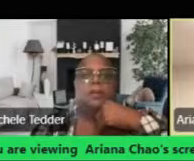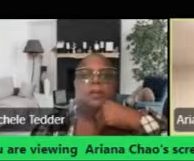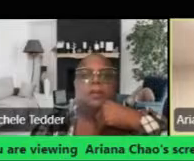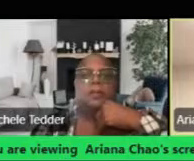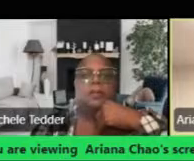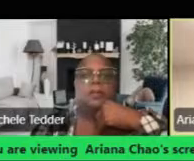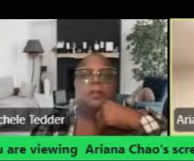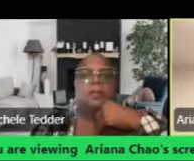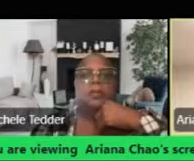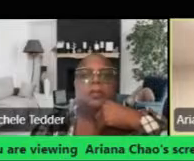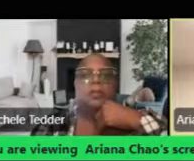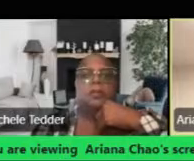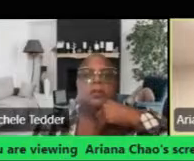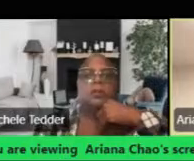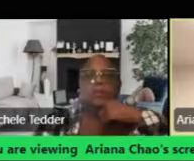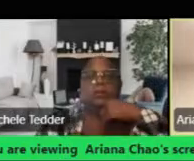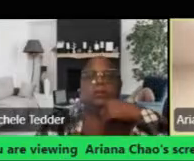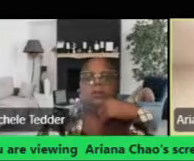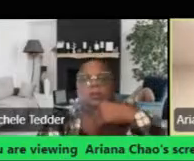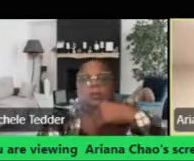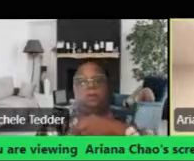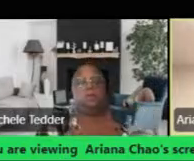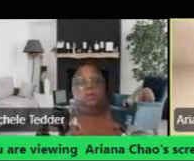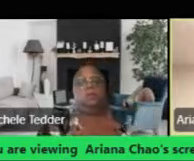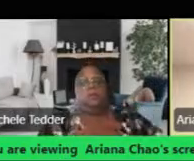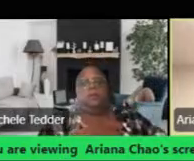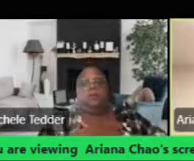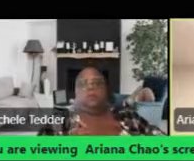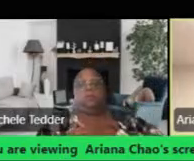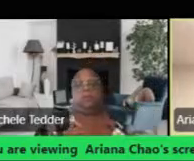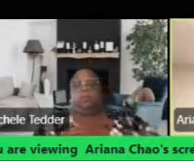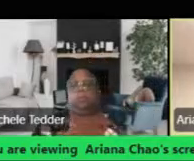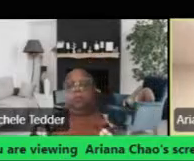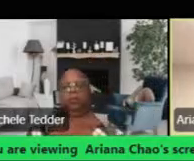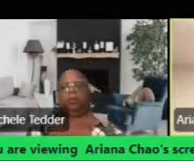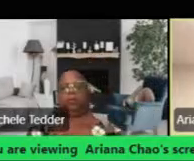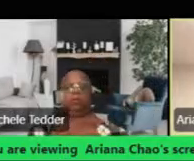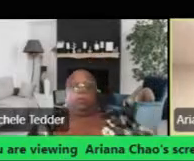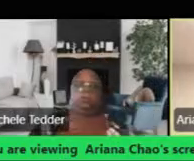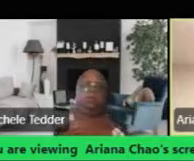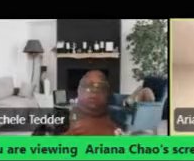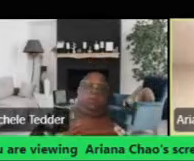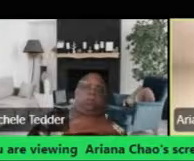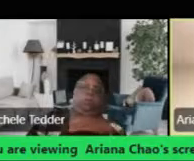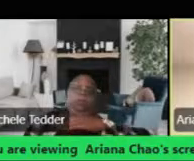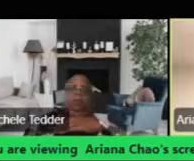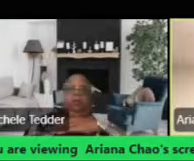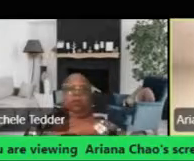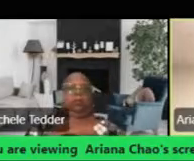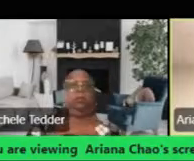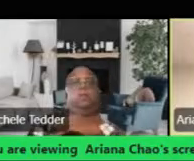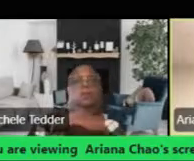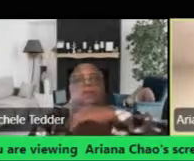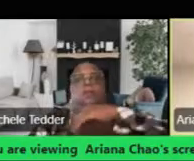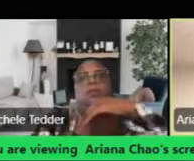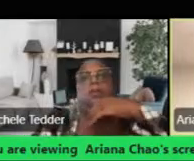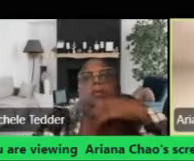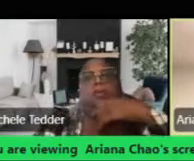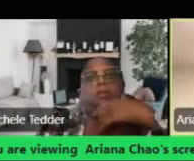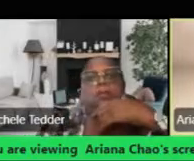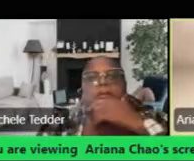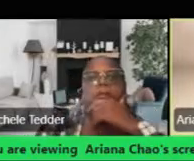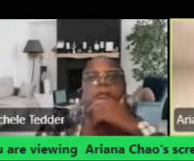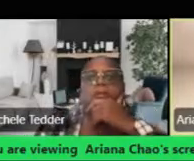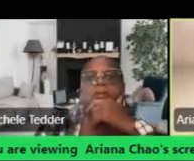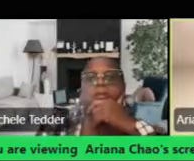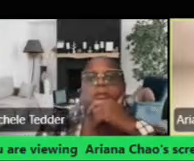200 pounds, if they lost 10 pounds, you could see that this was a percent weight loss of 5%. And again, the